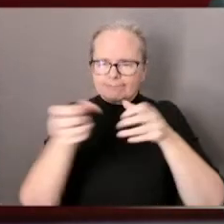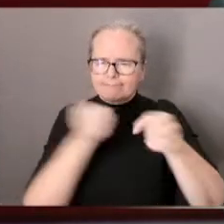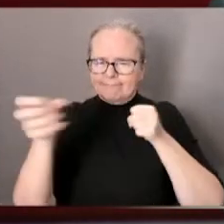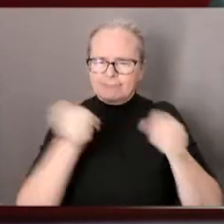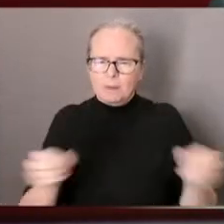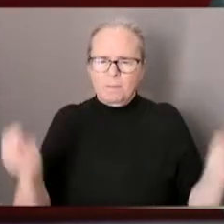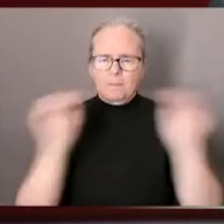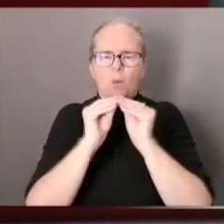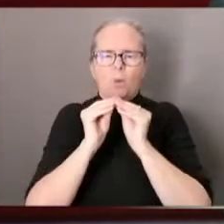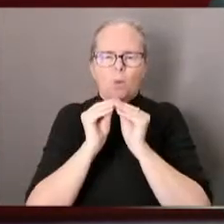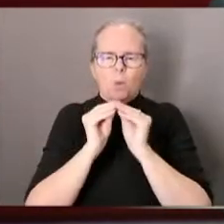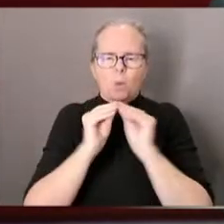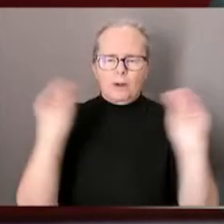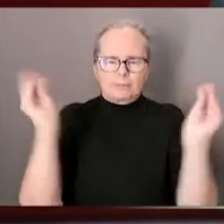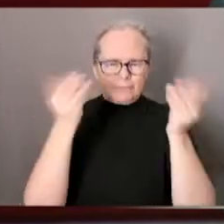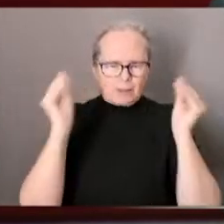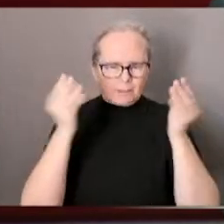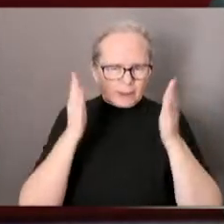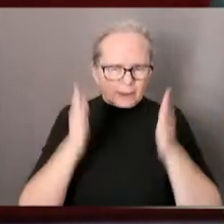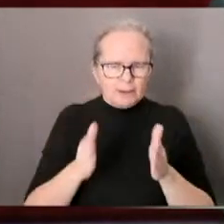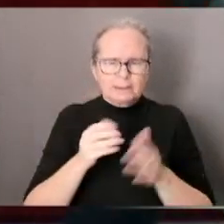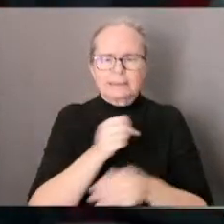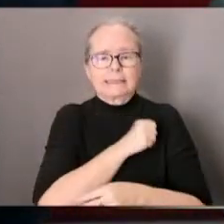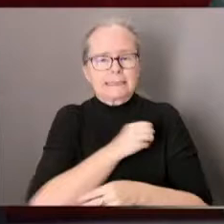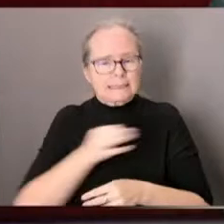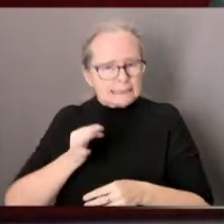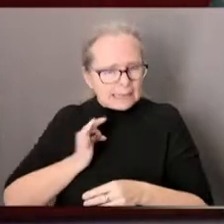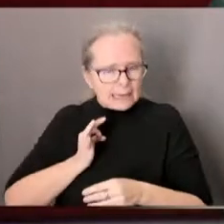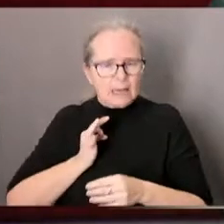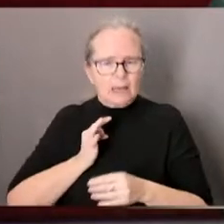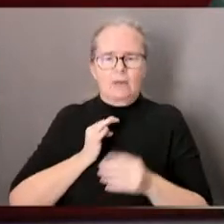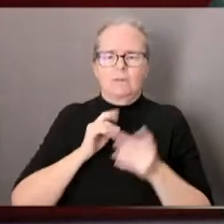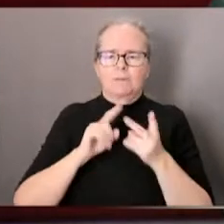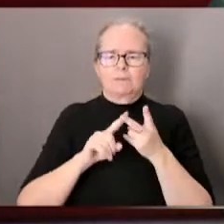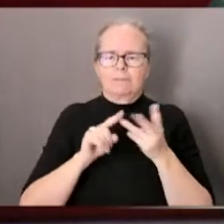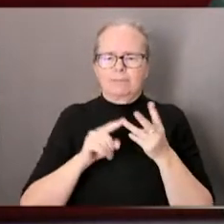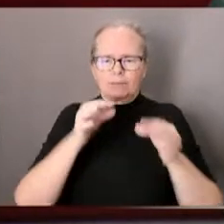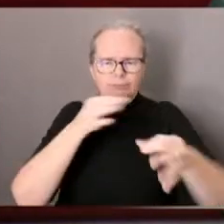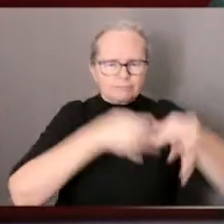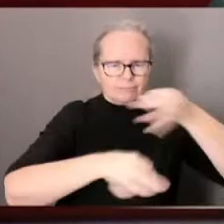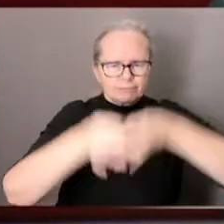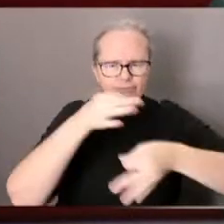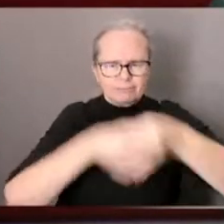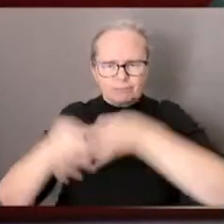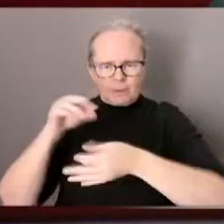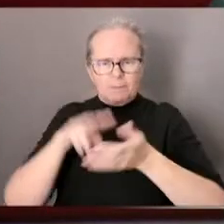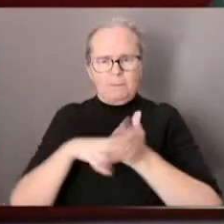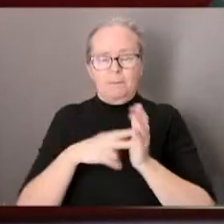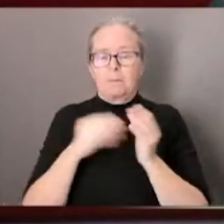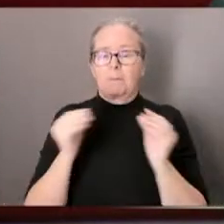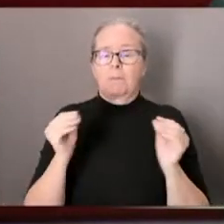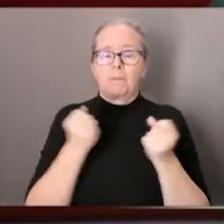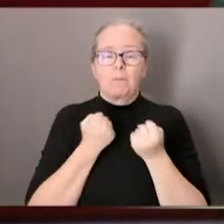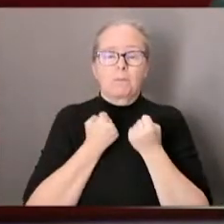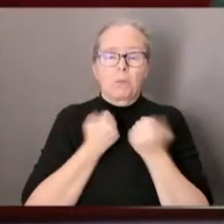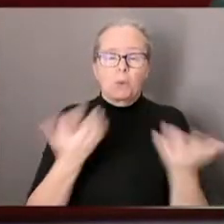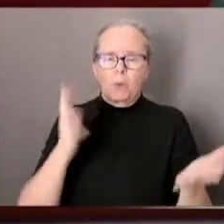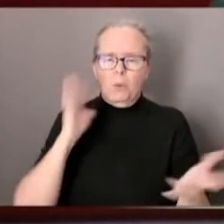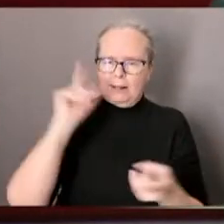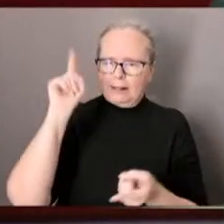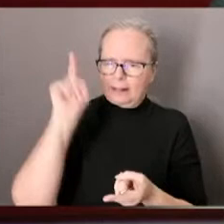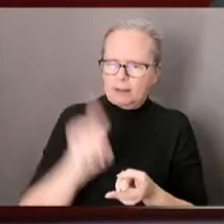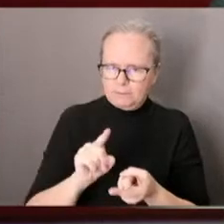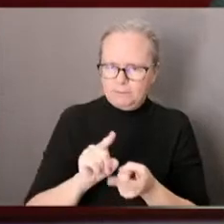Flex shifts in Wheatland County to avoid burnout and multiple grad playground playground grants plus stabilization grants during covid-19 for